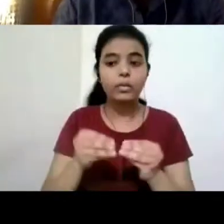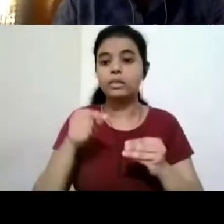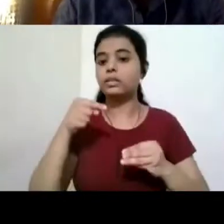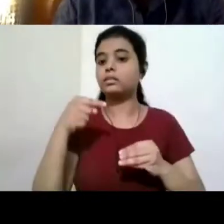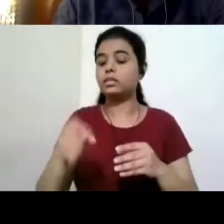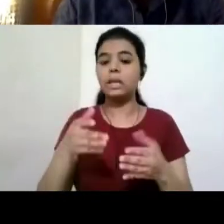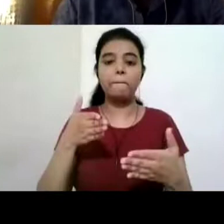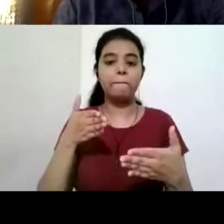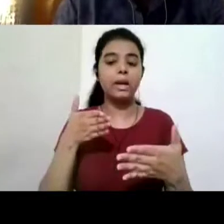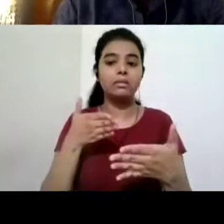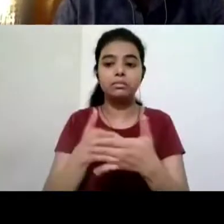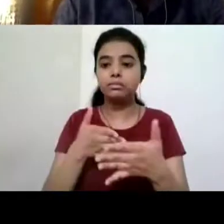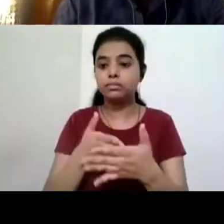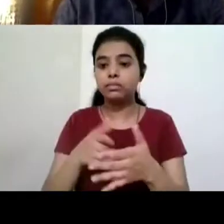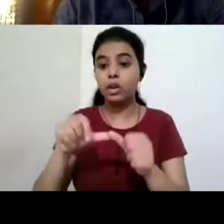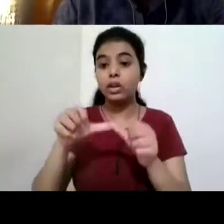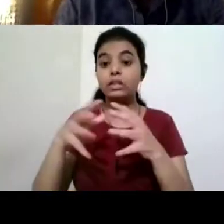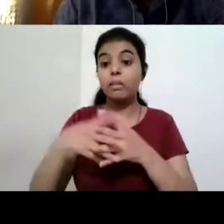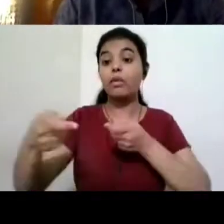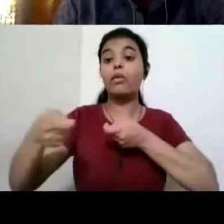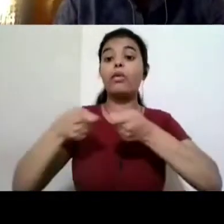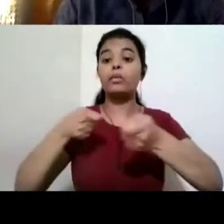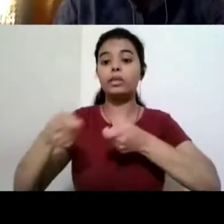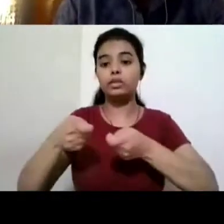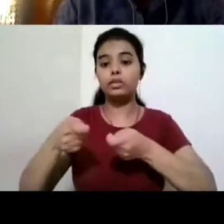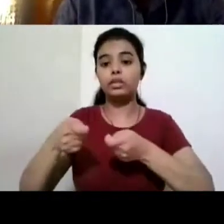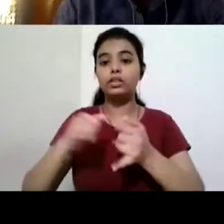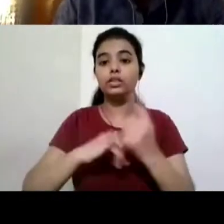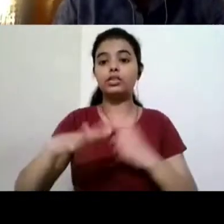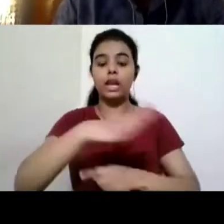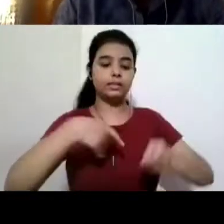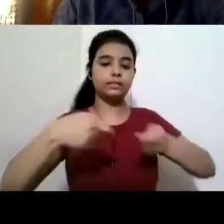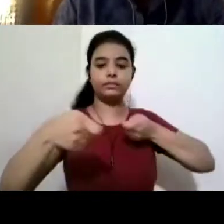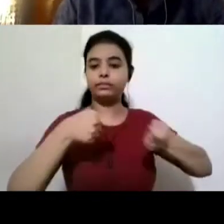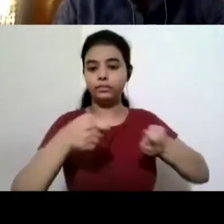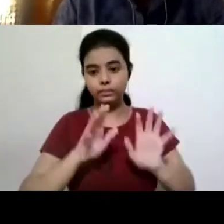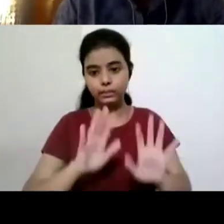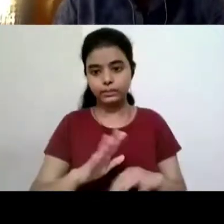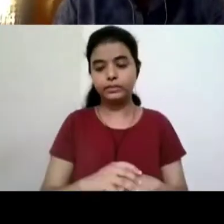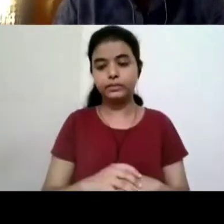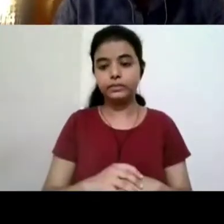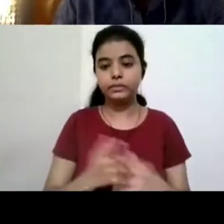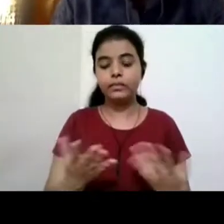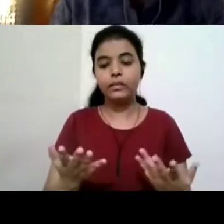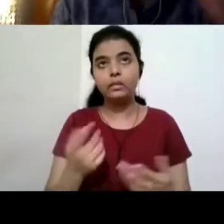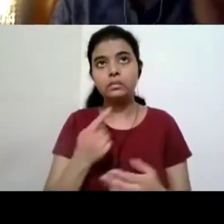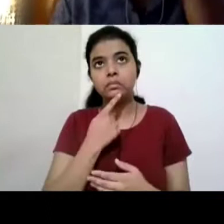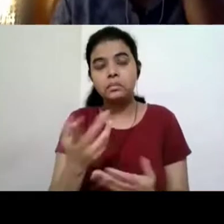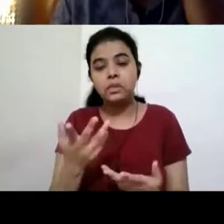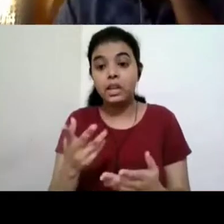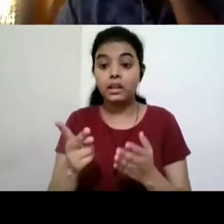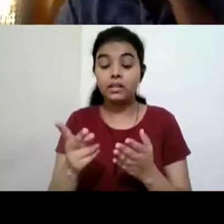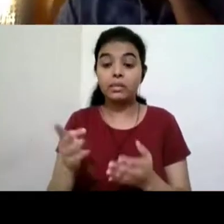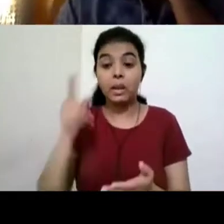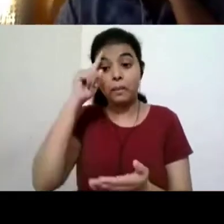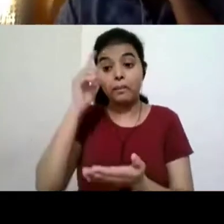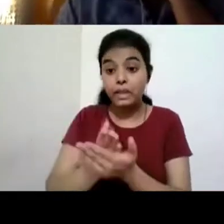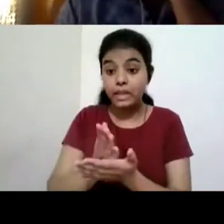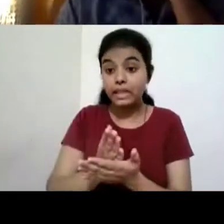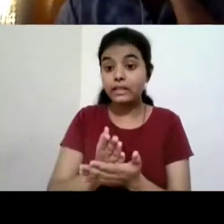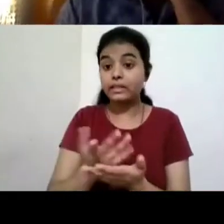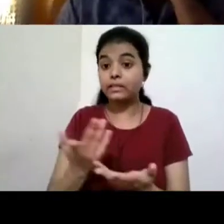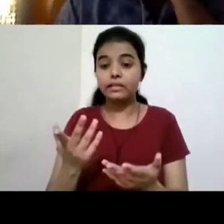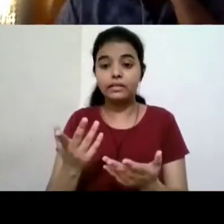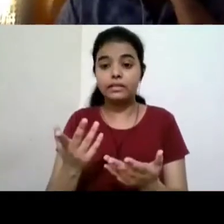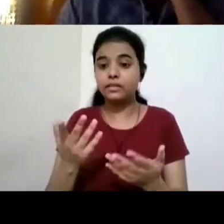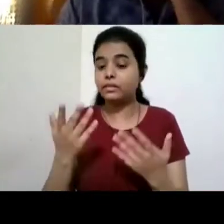overbearing kind of way in which law operates in society. And that's wherein, say, if you believe that as a conscientious